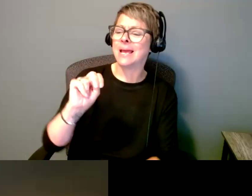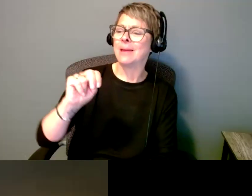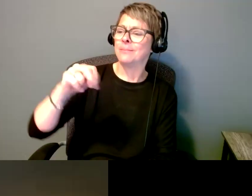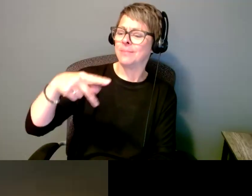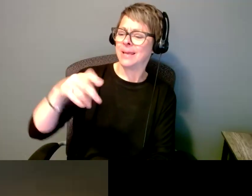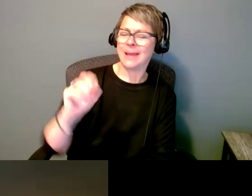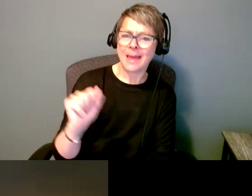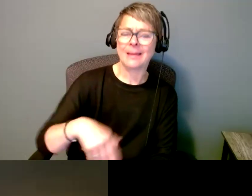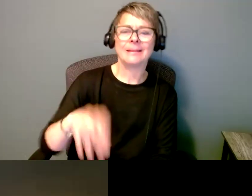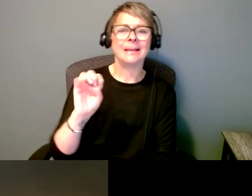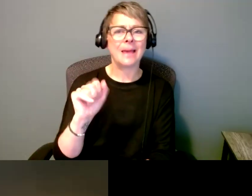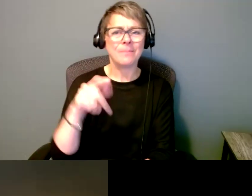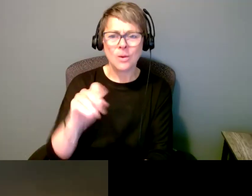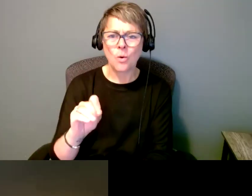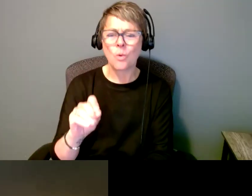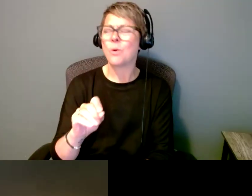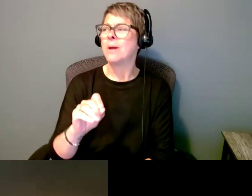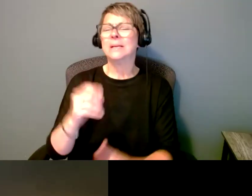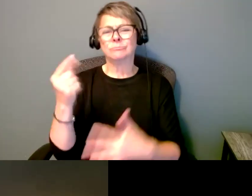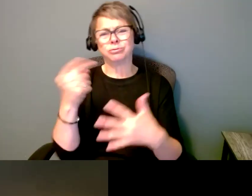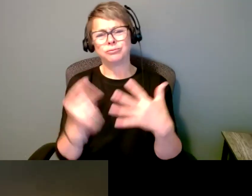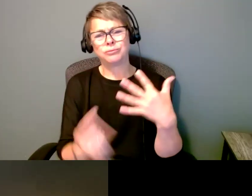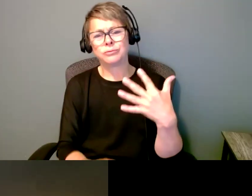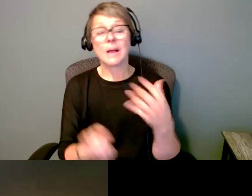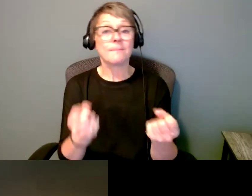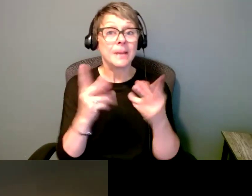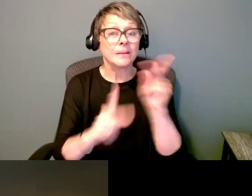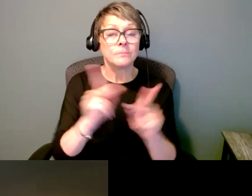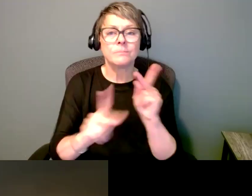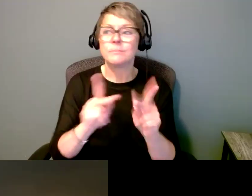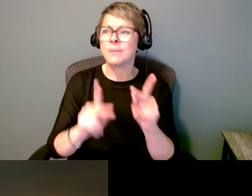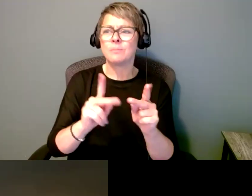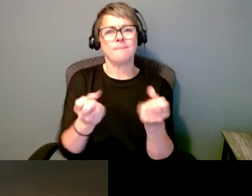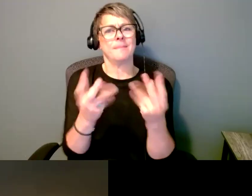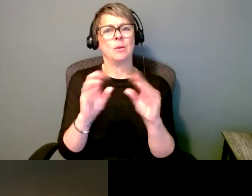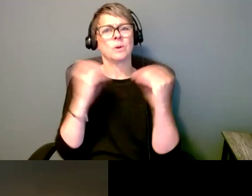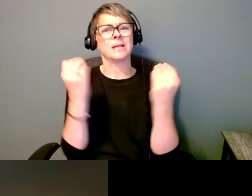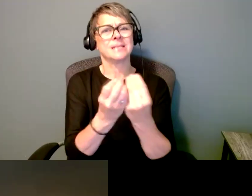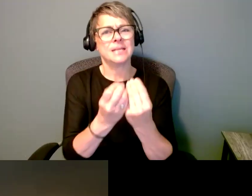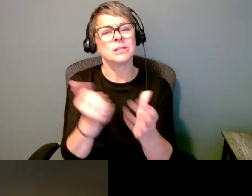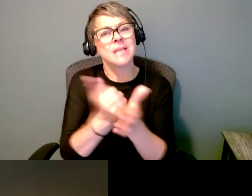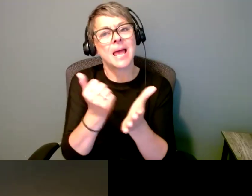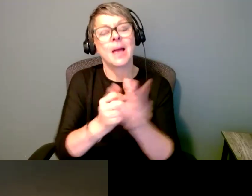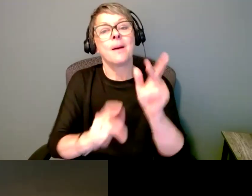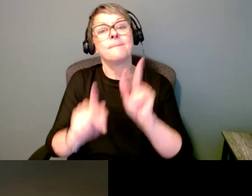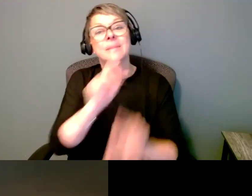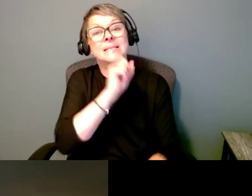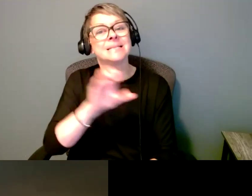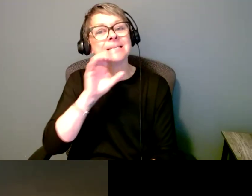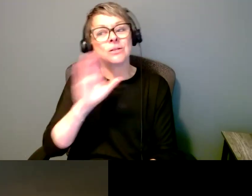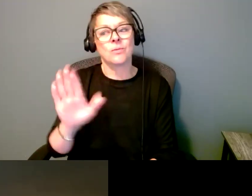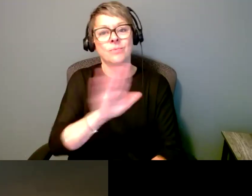CNPEA and EAPO, and so many others who have committed fully to enhance the human rights of older persons here in Canada and around the